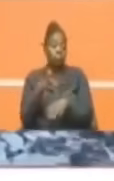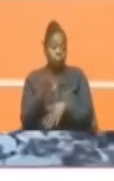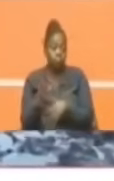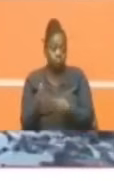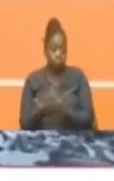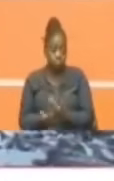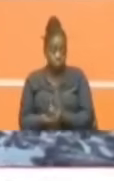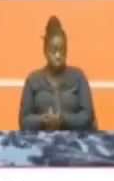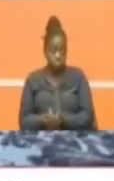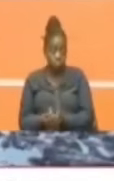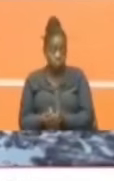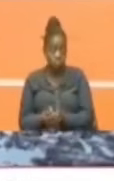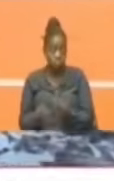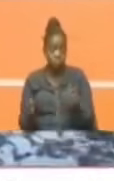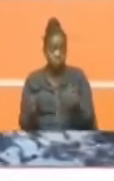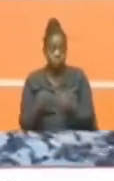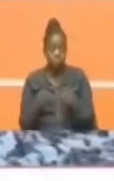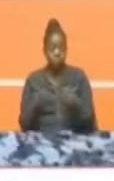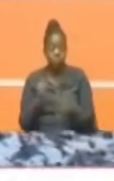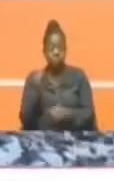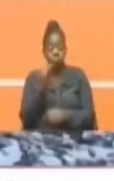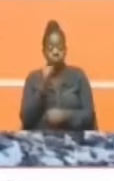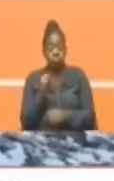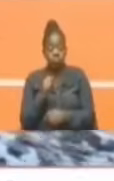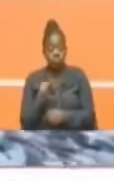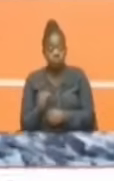obubonero ng'abakaddiyeemu.